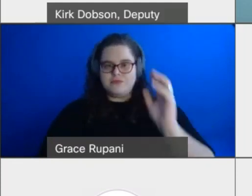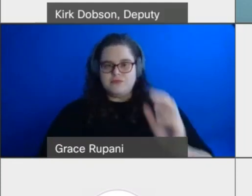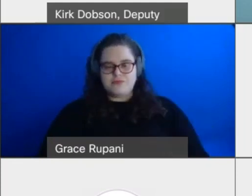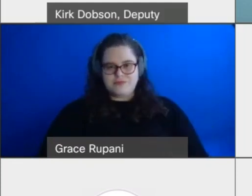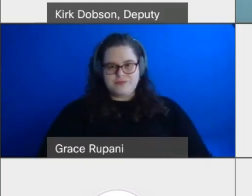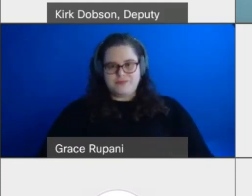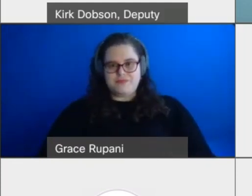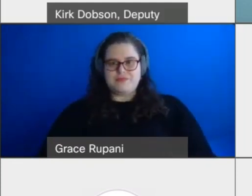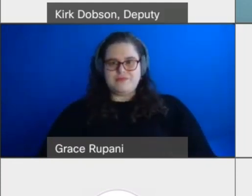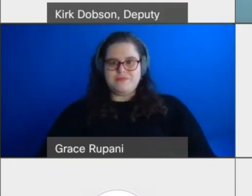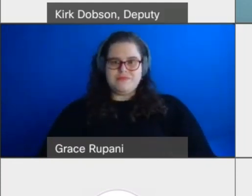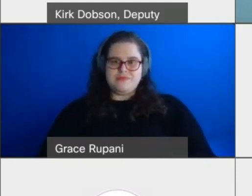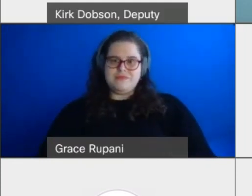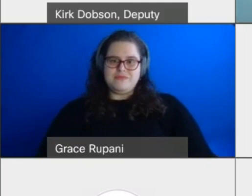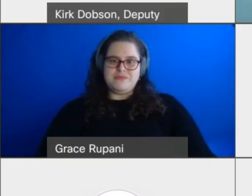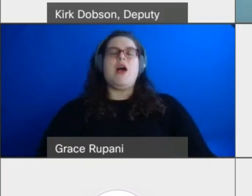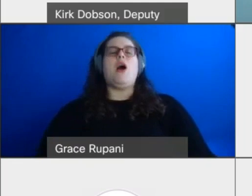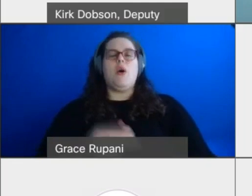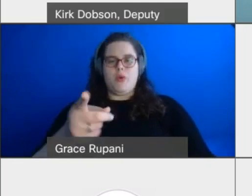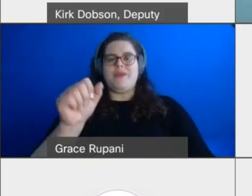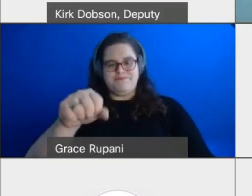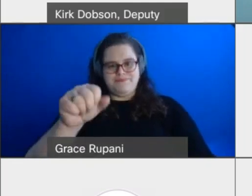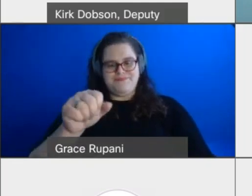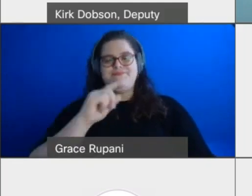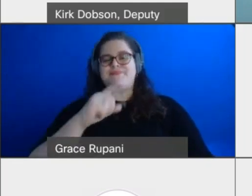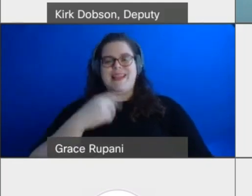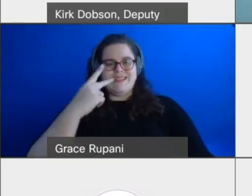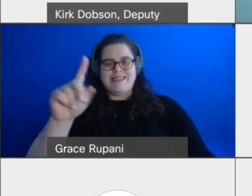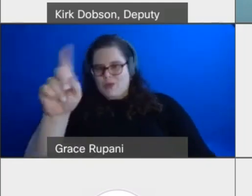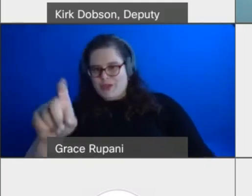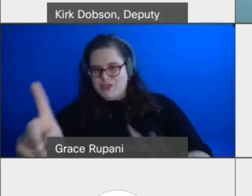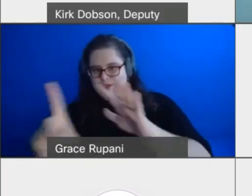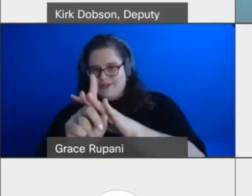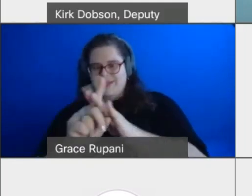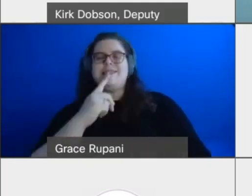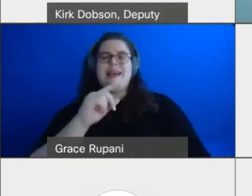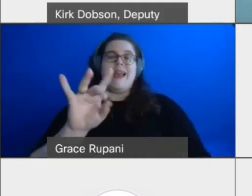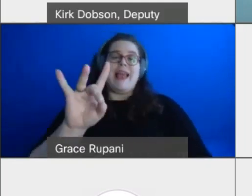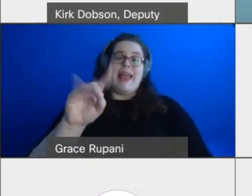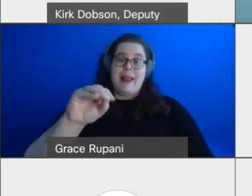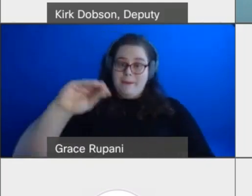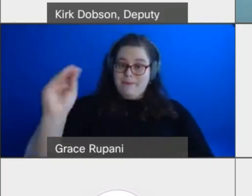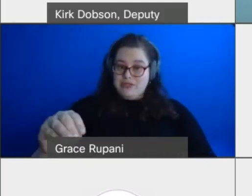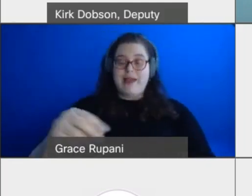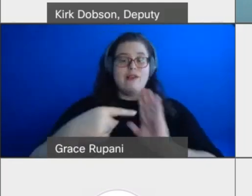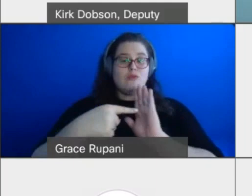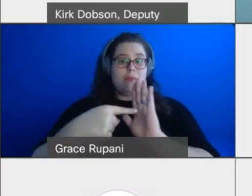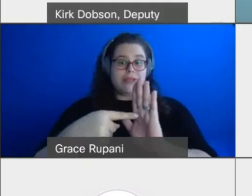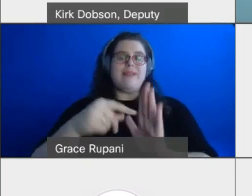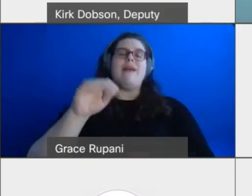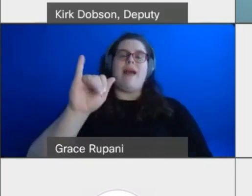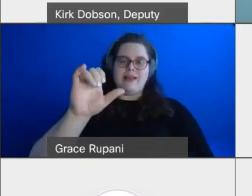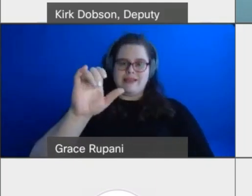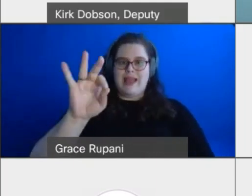Oh, absolutely. Yes. The 80%. So the 80% is only people in ICF and ResHab.